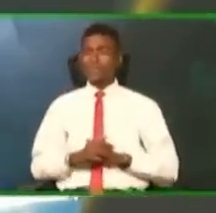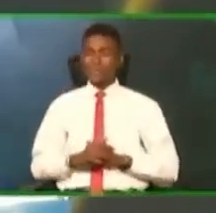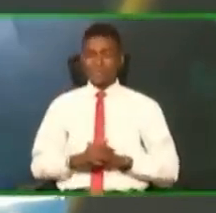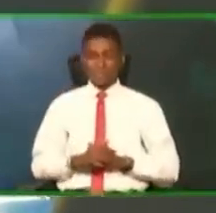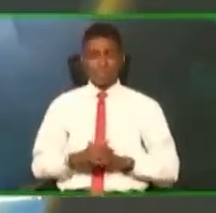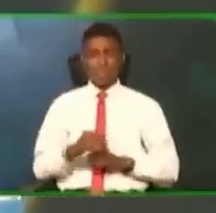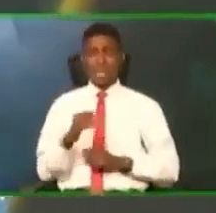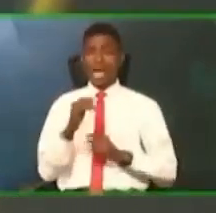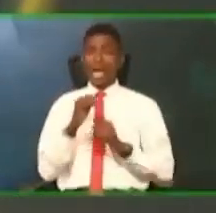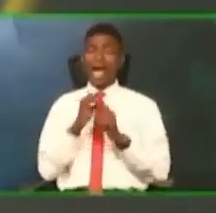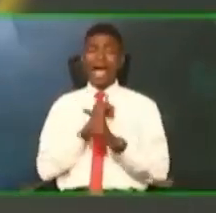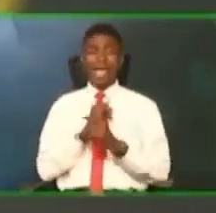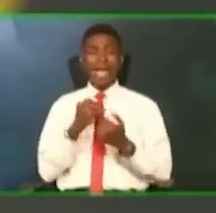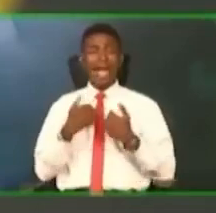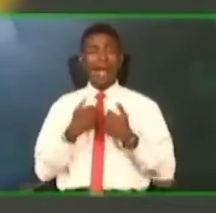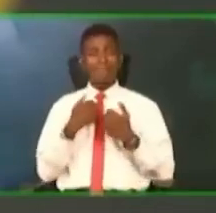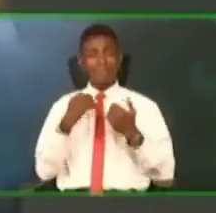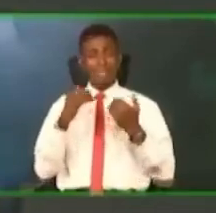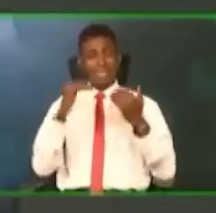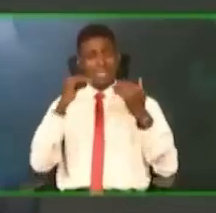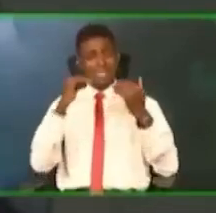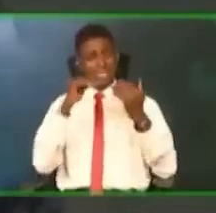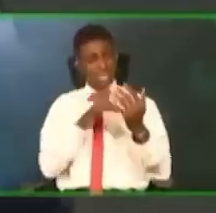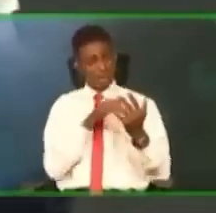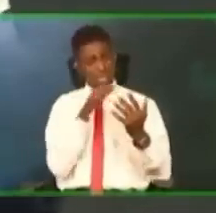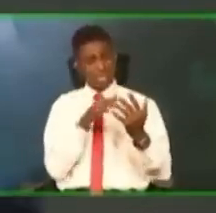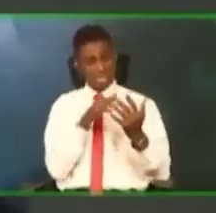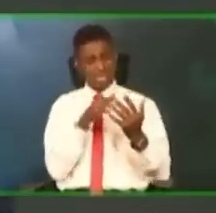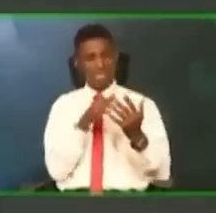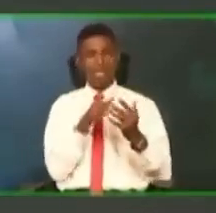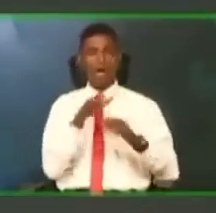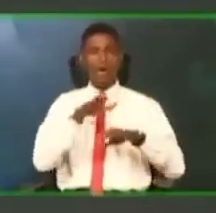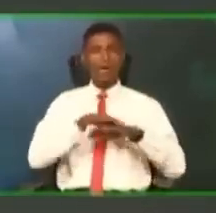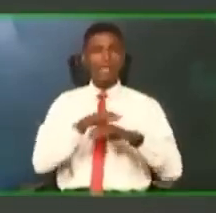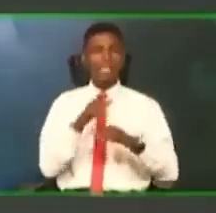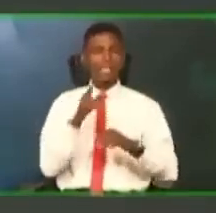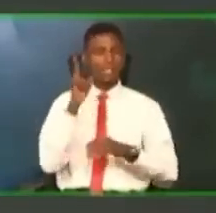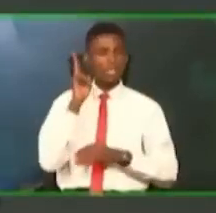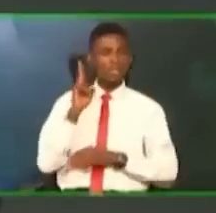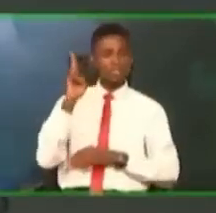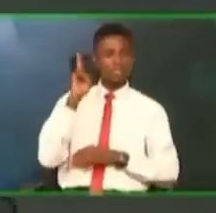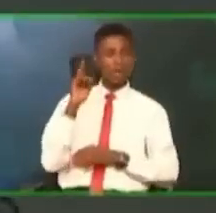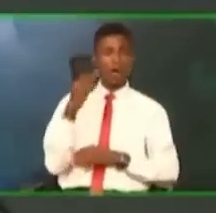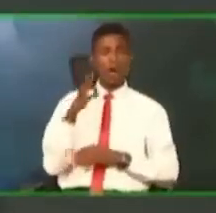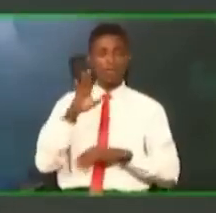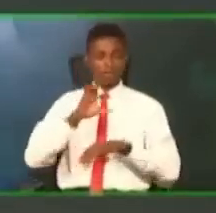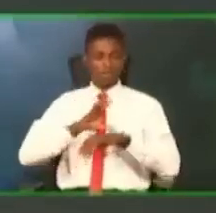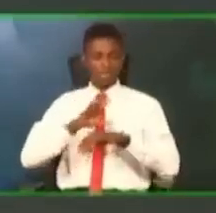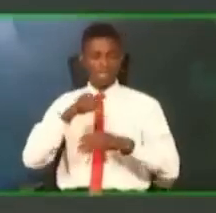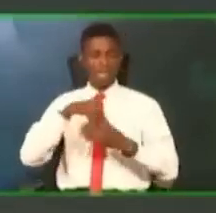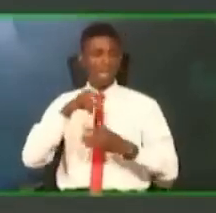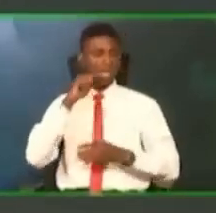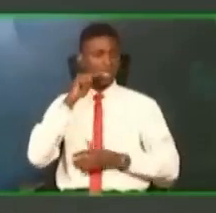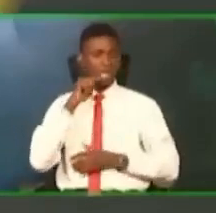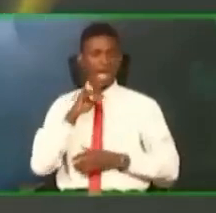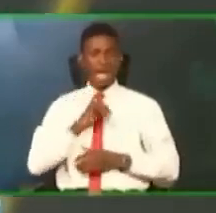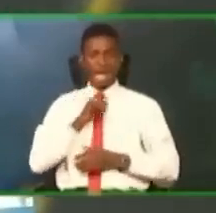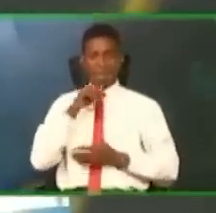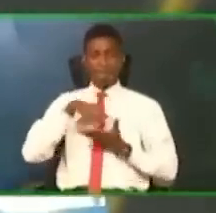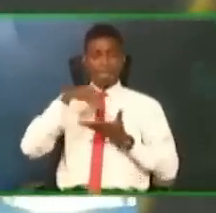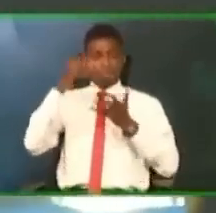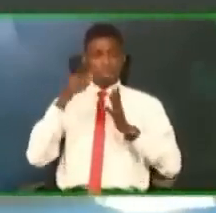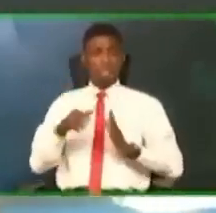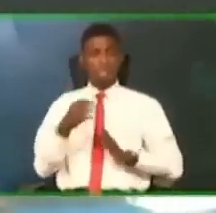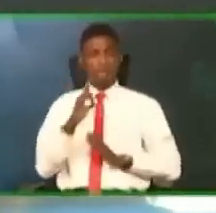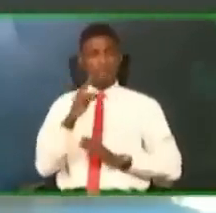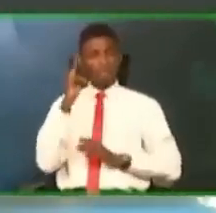I've studied a bit on the history of the church in Nigeria. I'm a student of history and I'm a student of